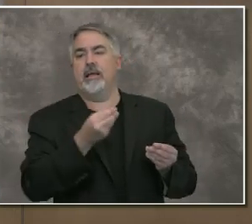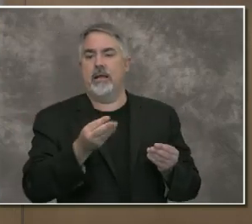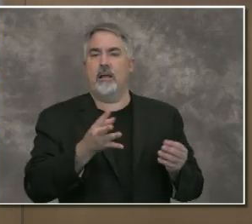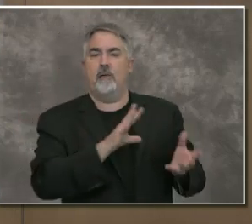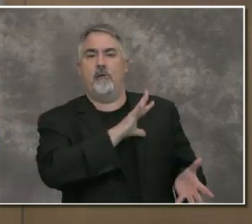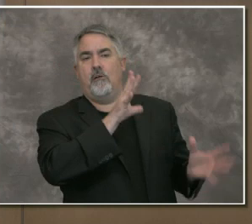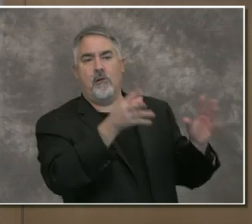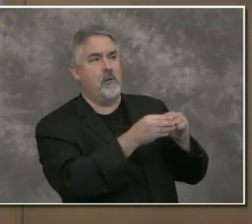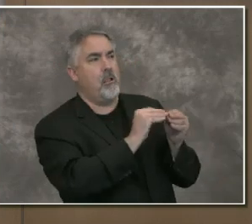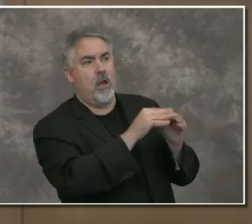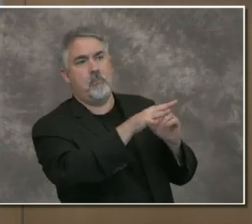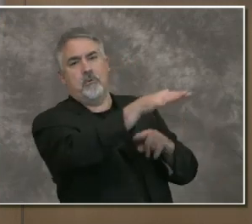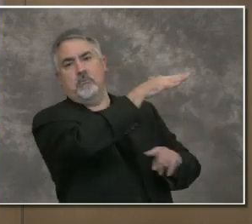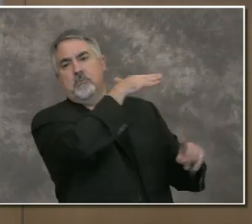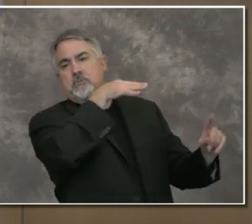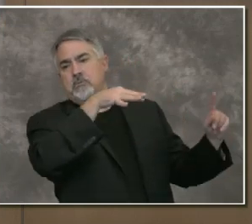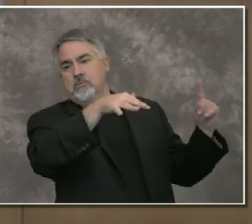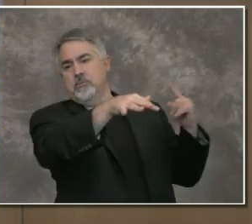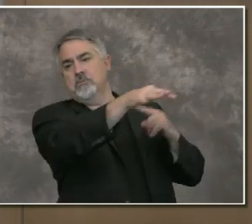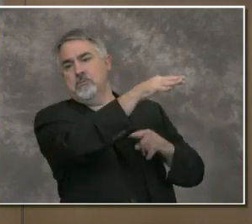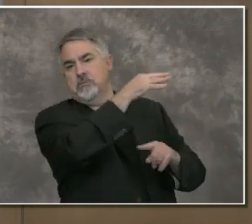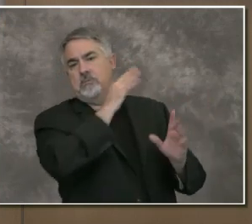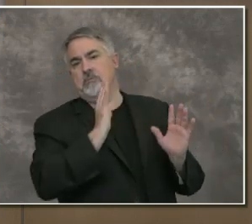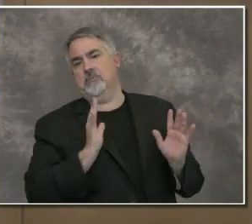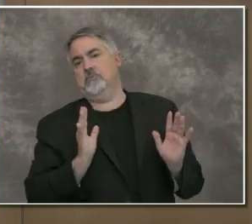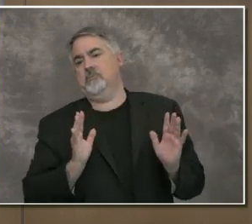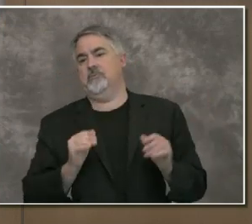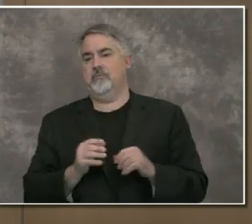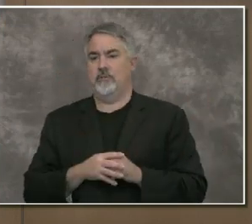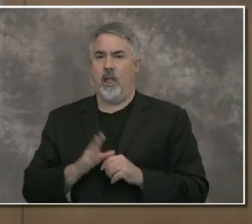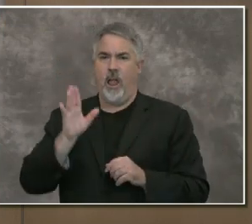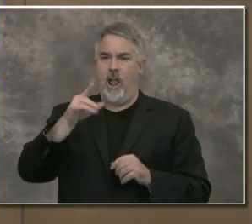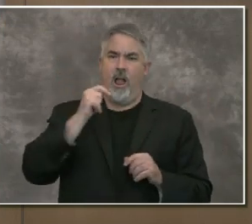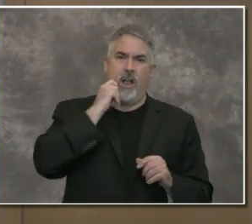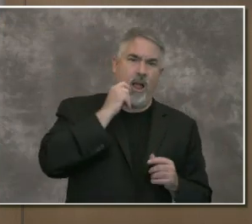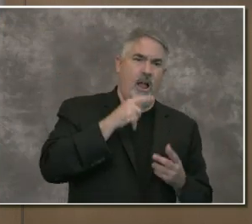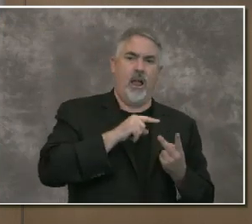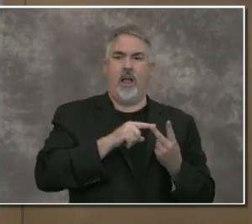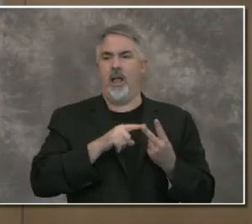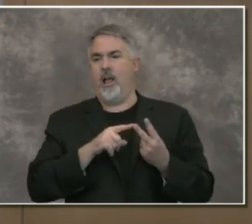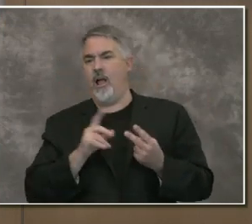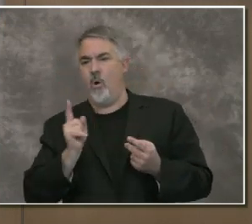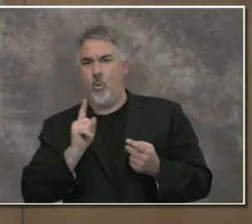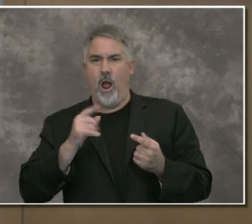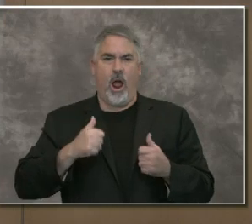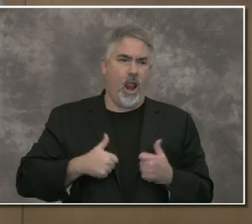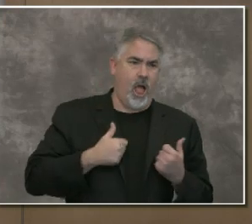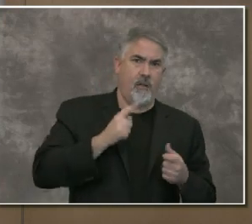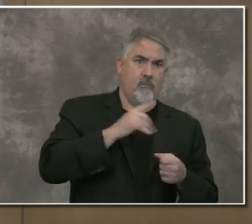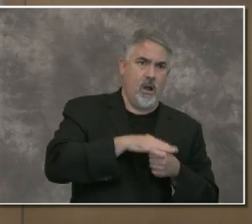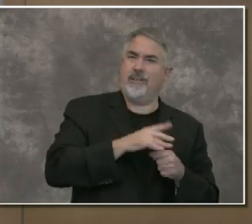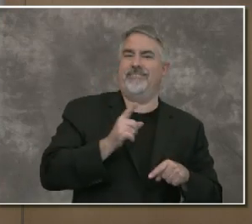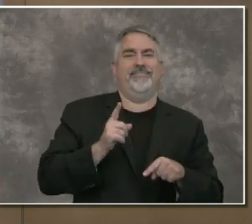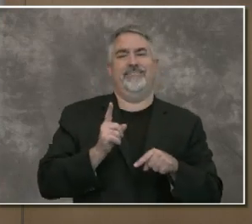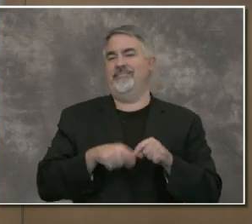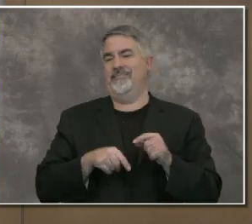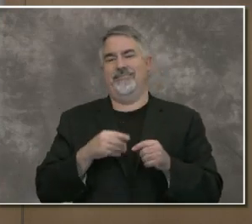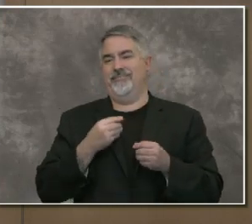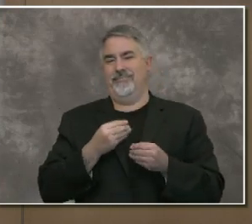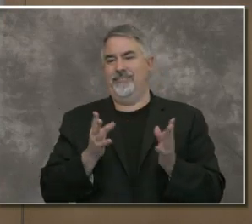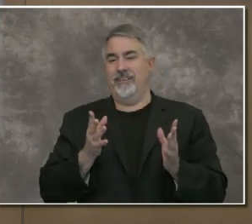and racial breakdowns and locations of where they live in the community. But